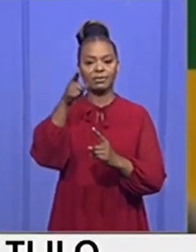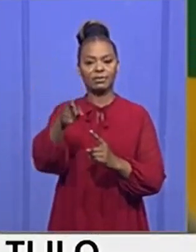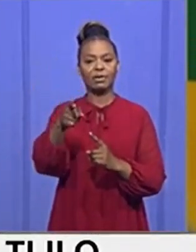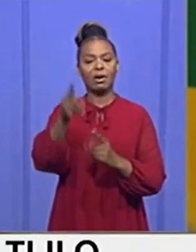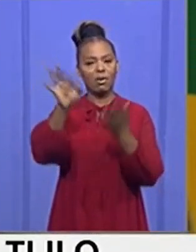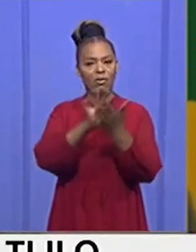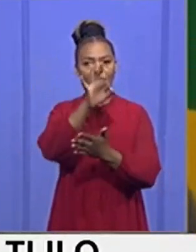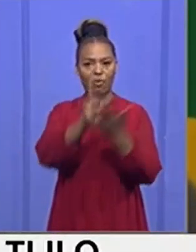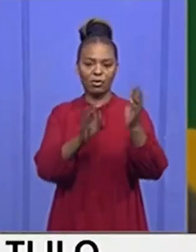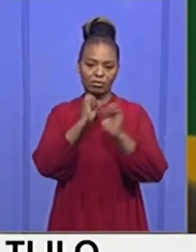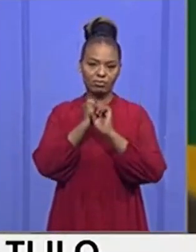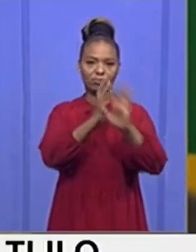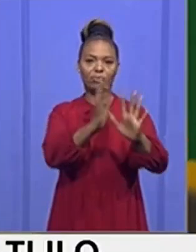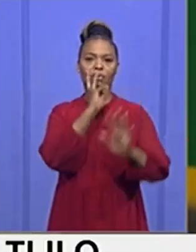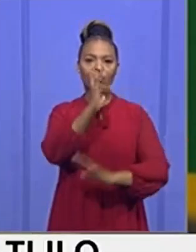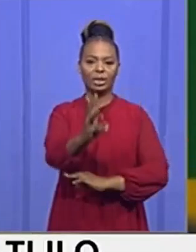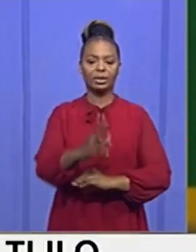it is.